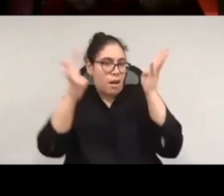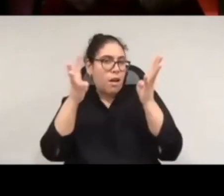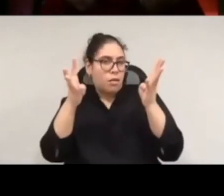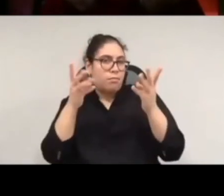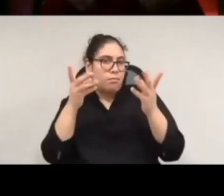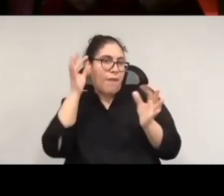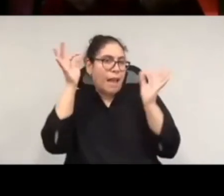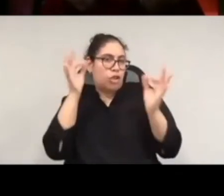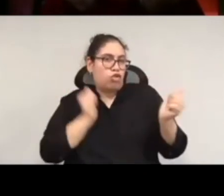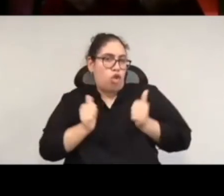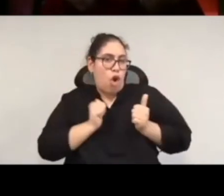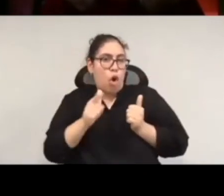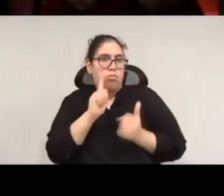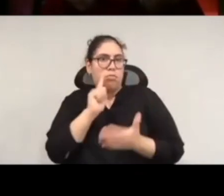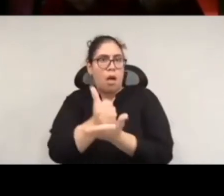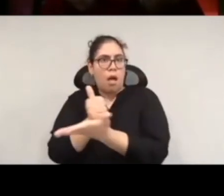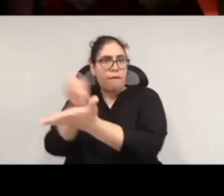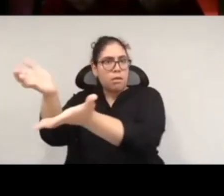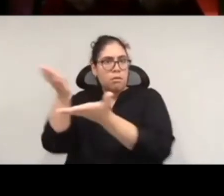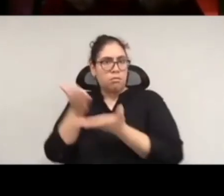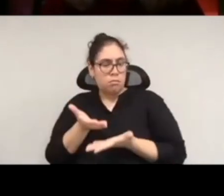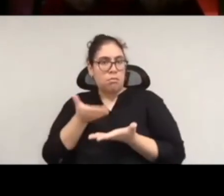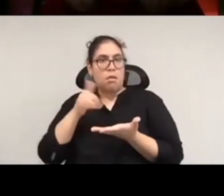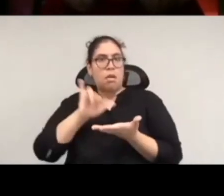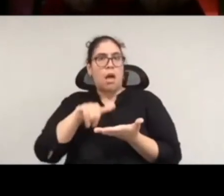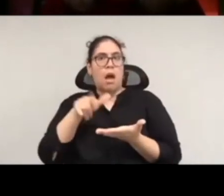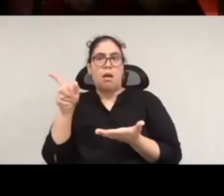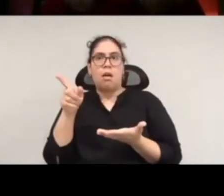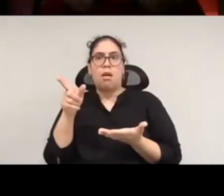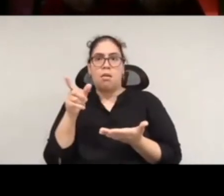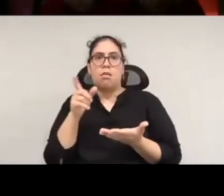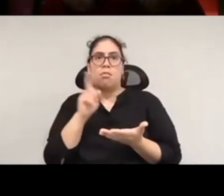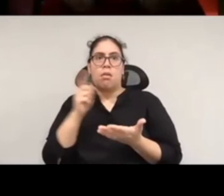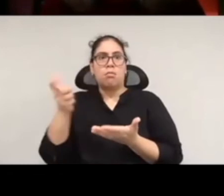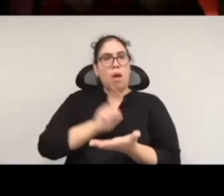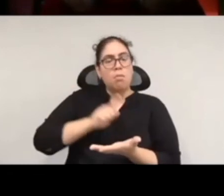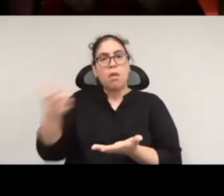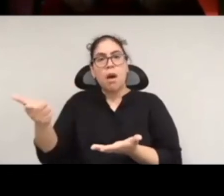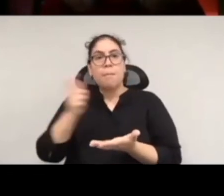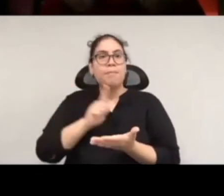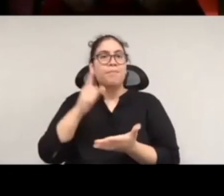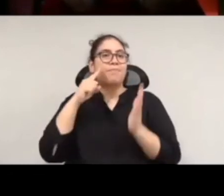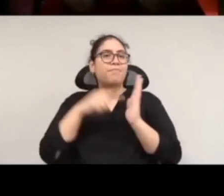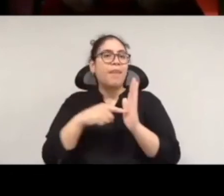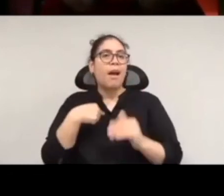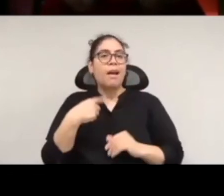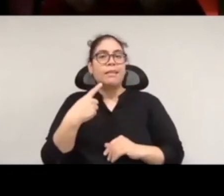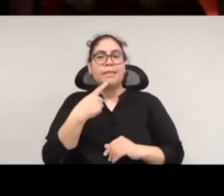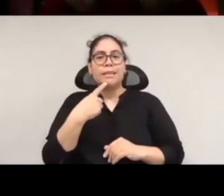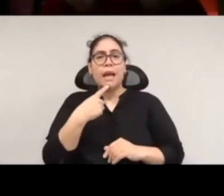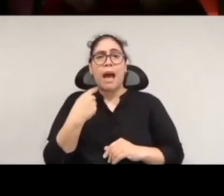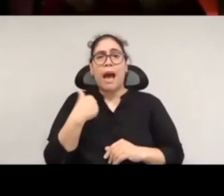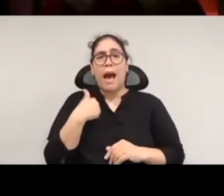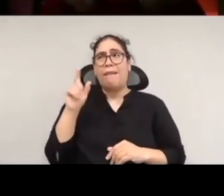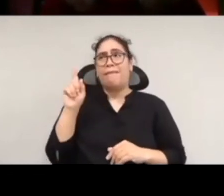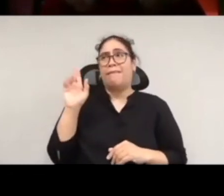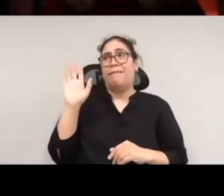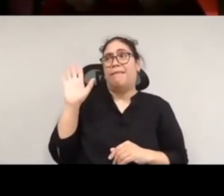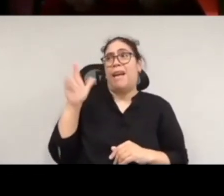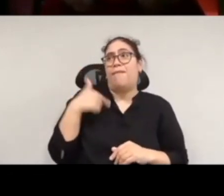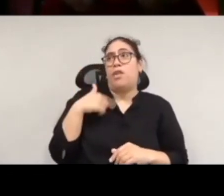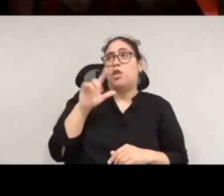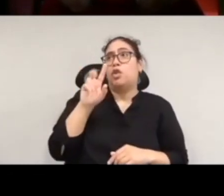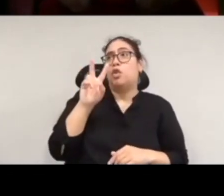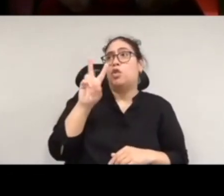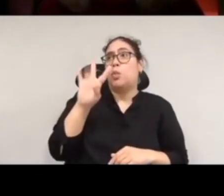really helpful. And they were actually very high touch going back and forth, because I said, I have about 27,000 questions